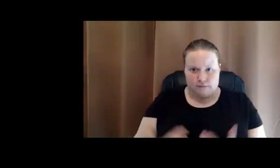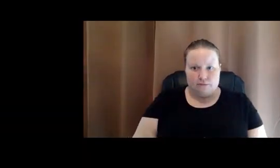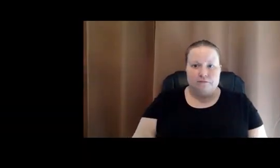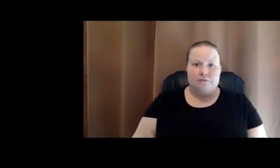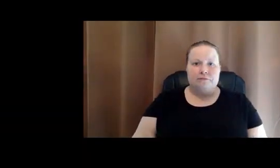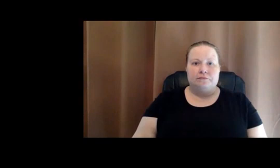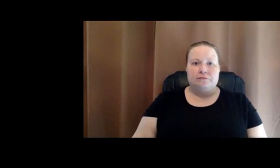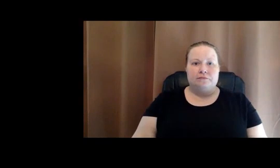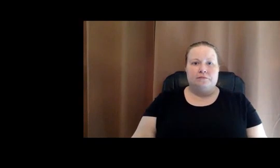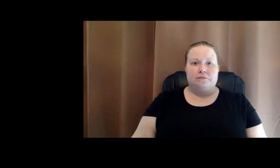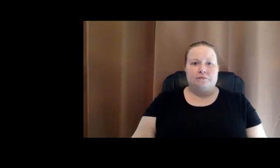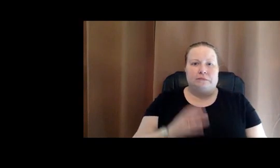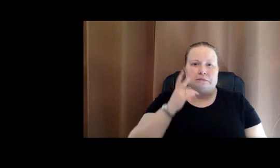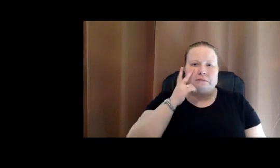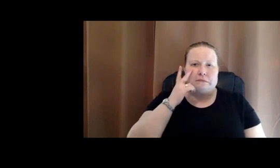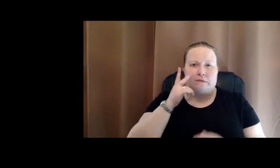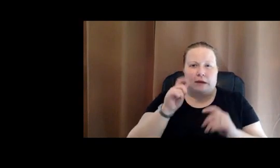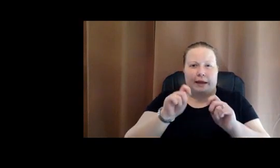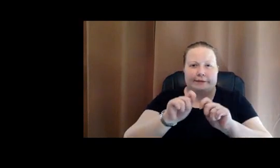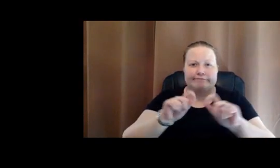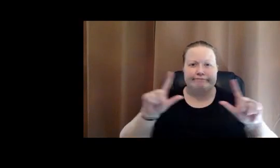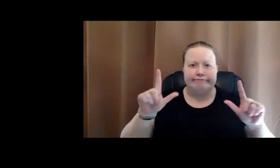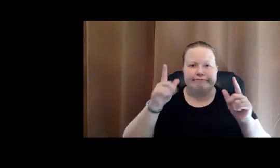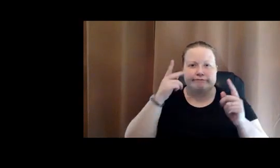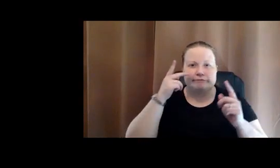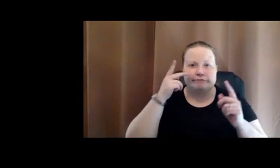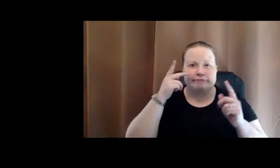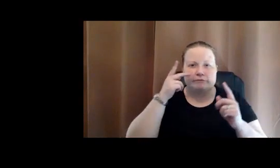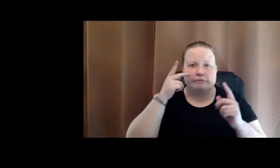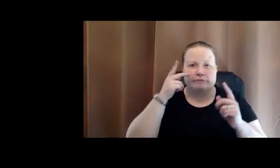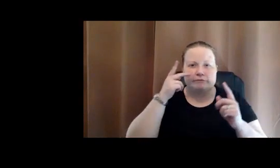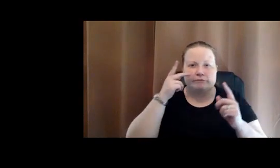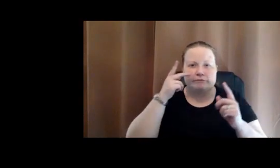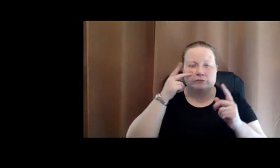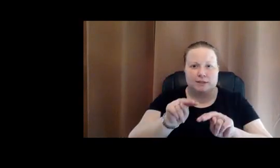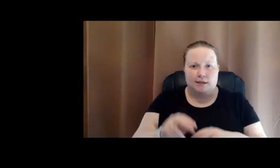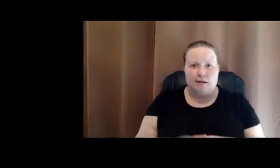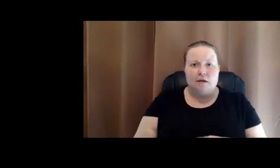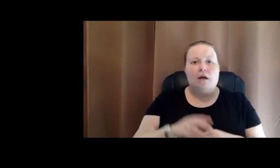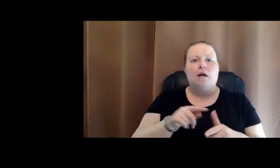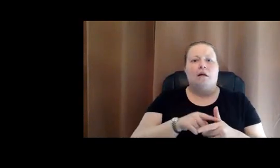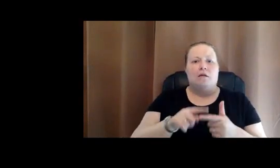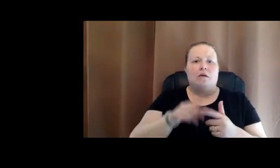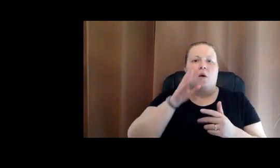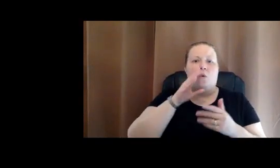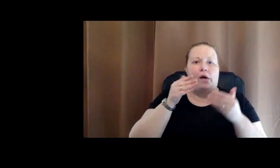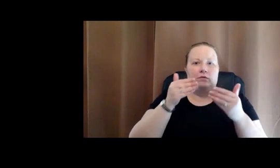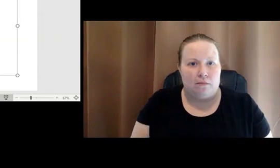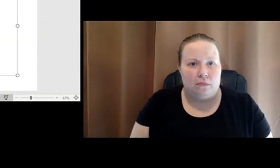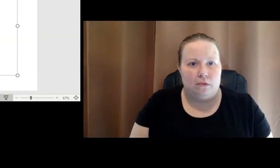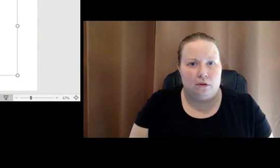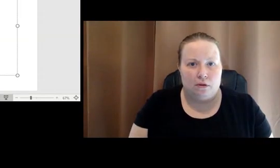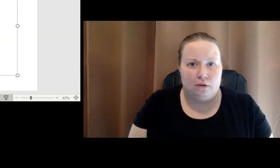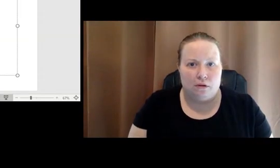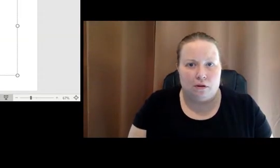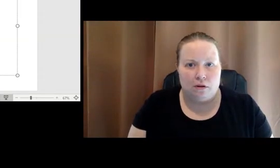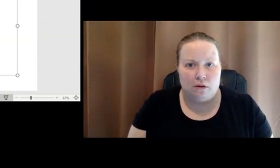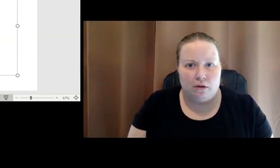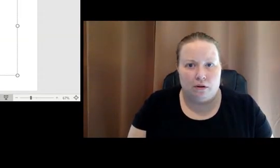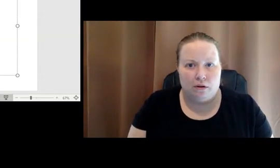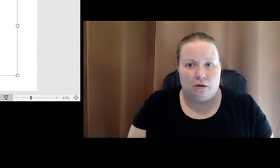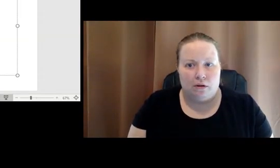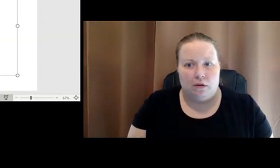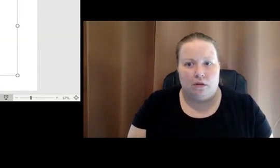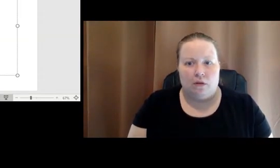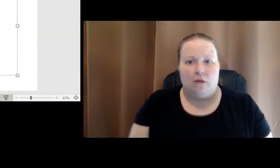get this out for everyone to see, and then we'll head right into our break. I will